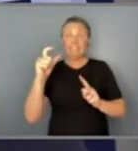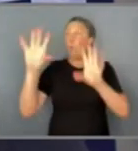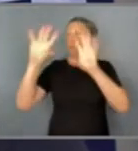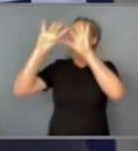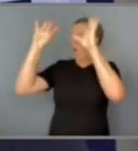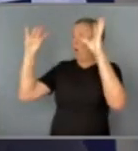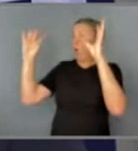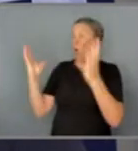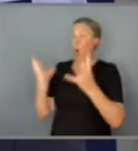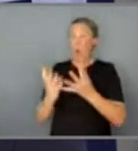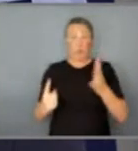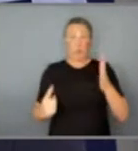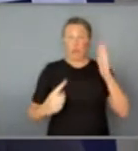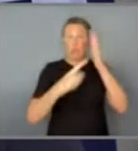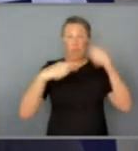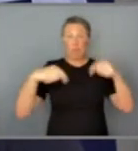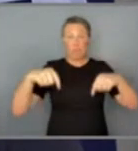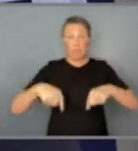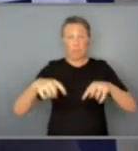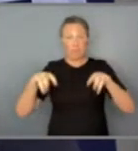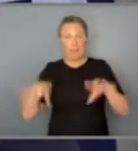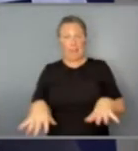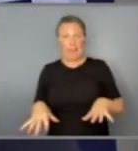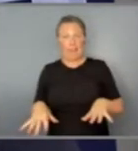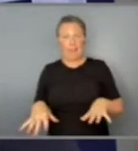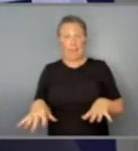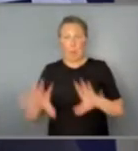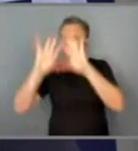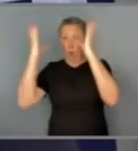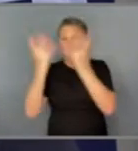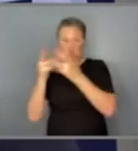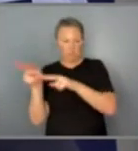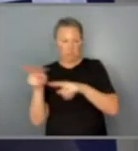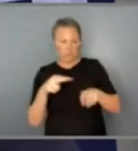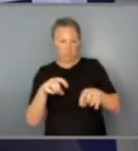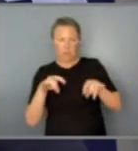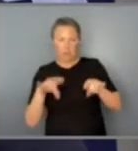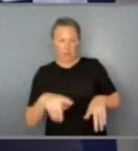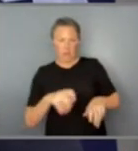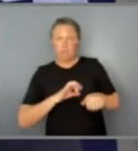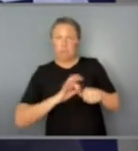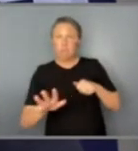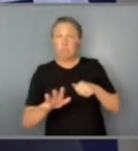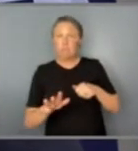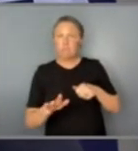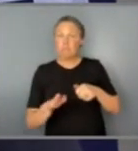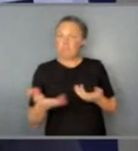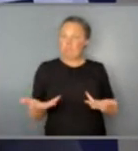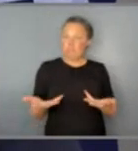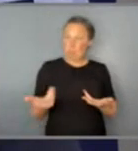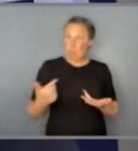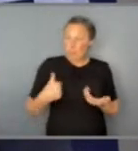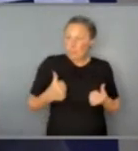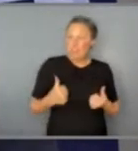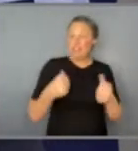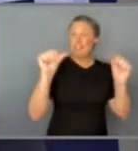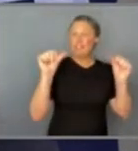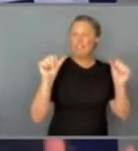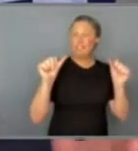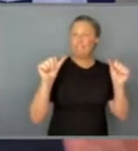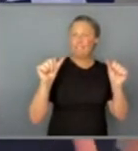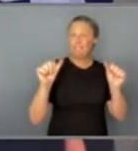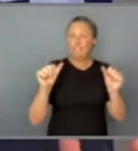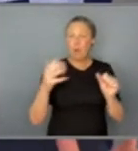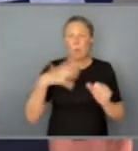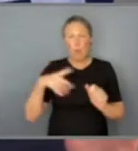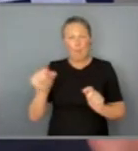world. So they were world's best practice. That's what we've already achieved in our vaccination program. And by